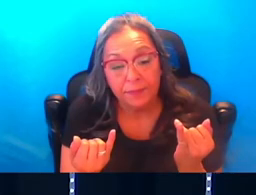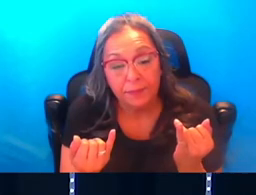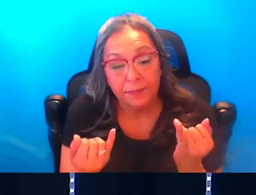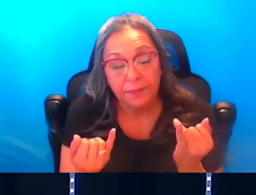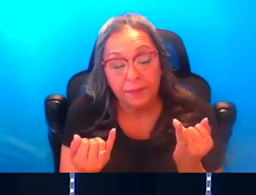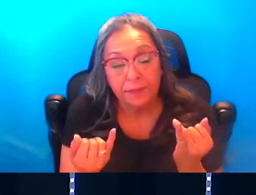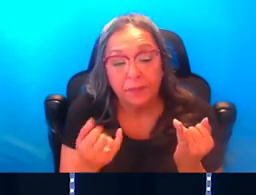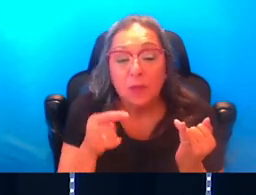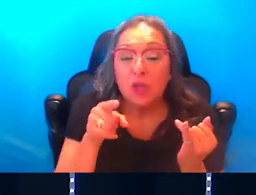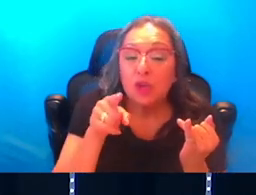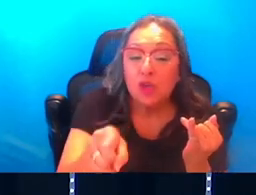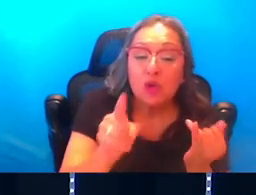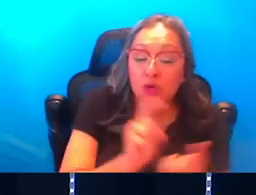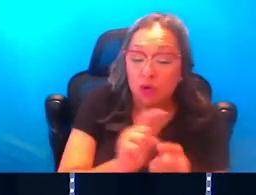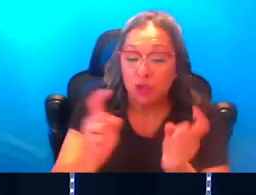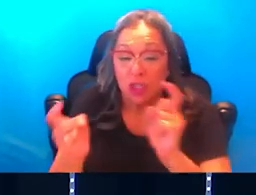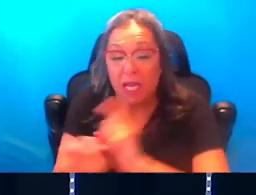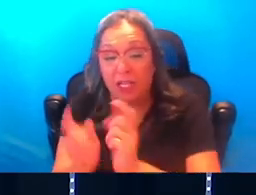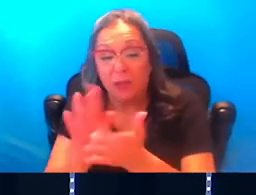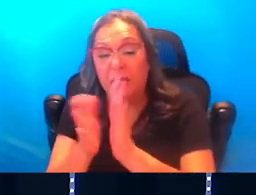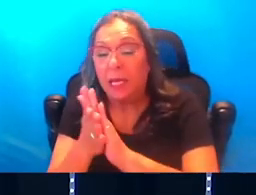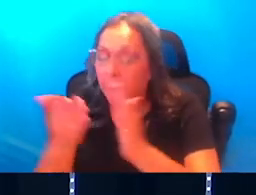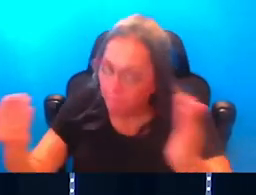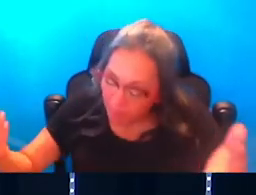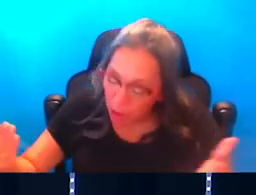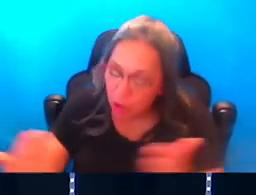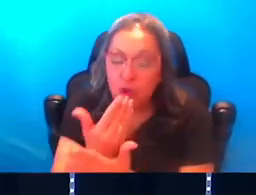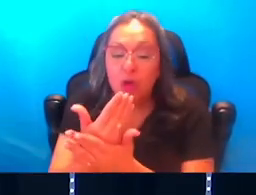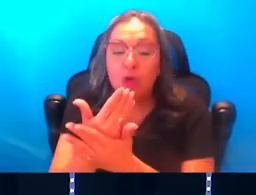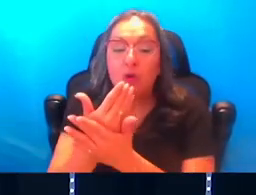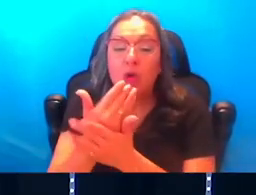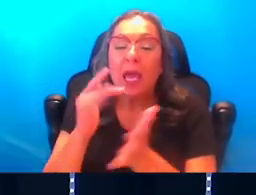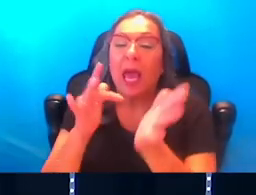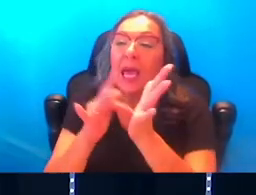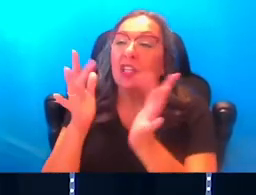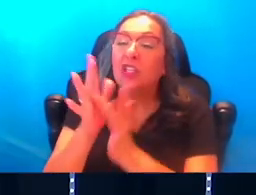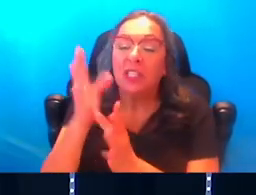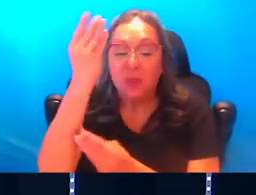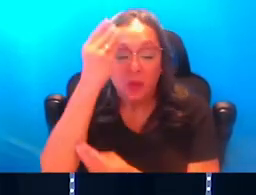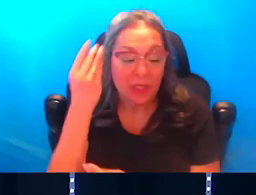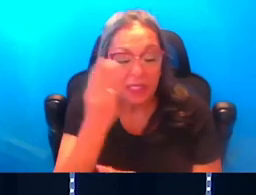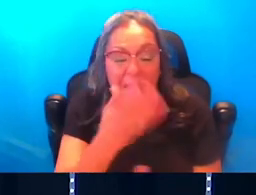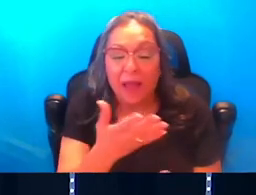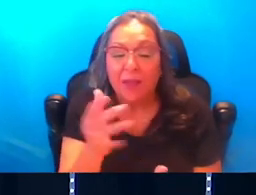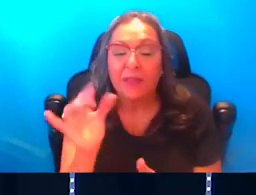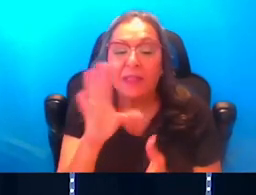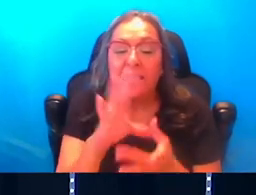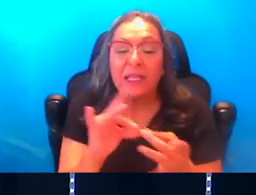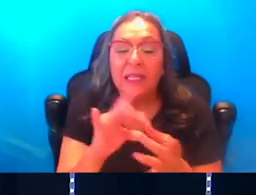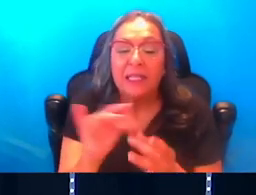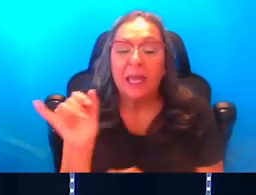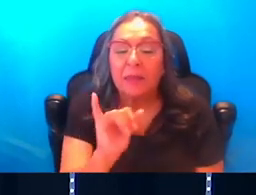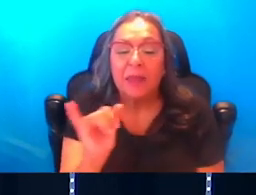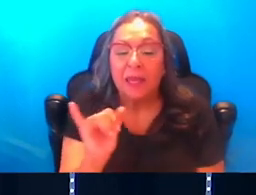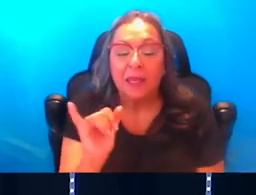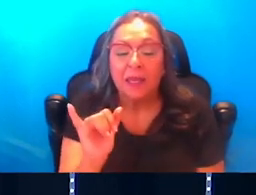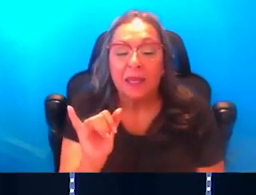Is you change completely. And then Jesus is going to say the same thing, but he's going to say it better because Jesus always says it